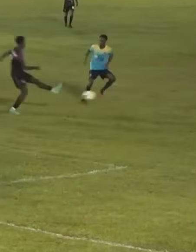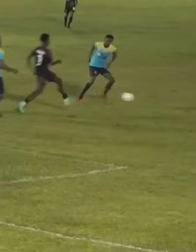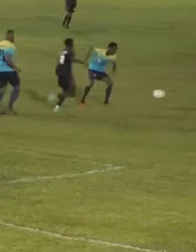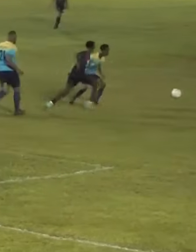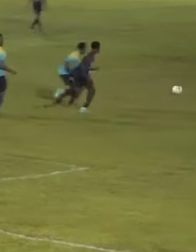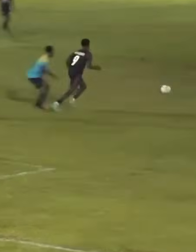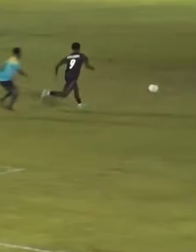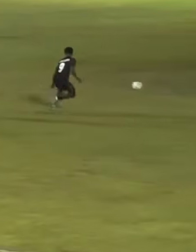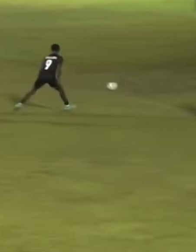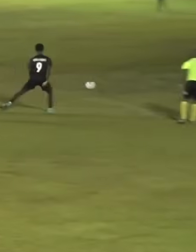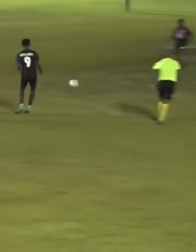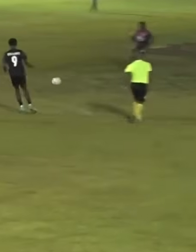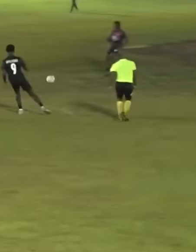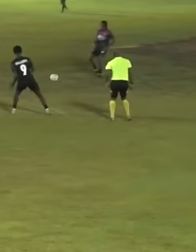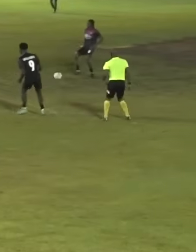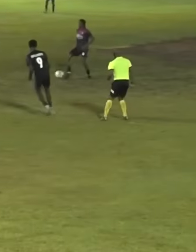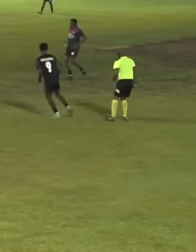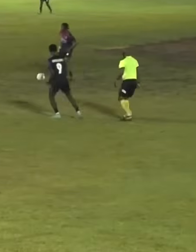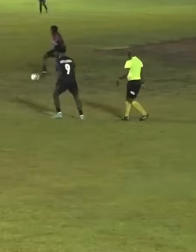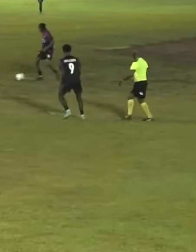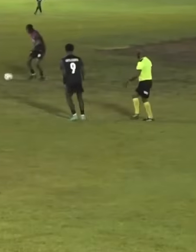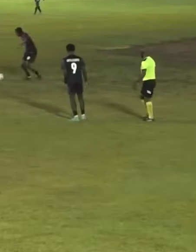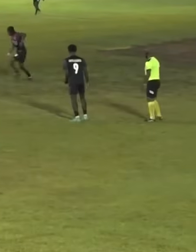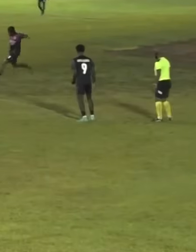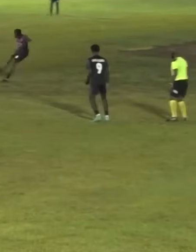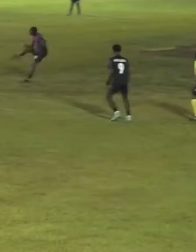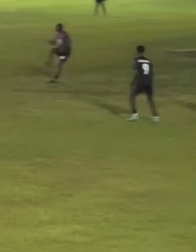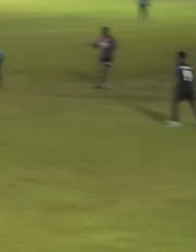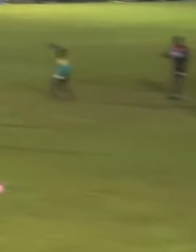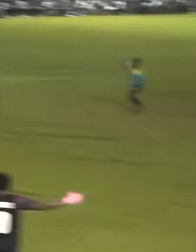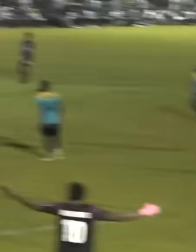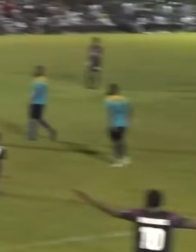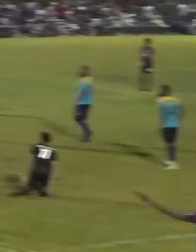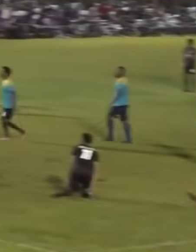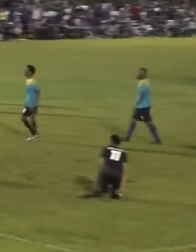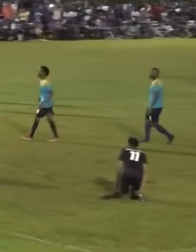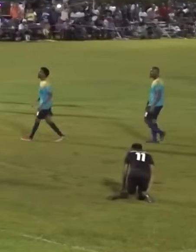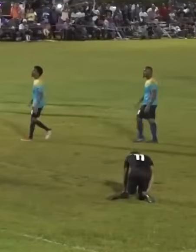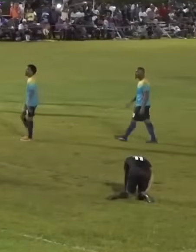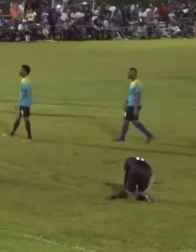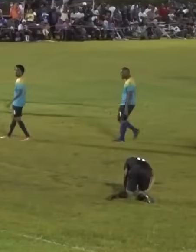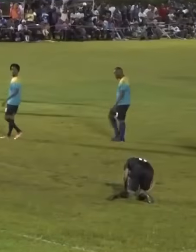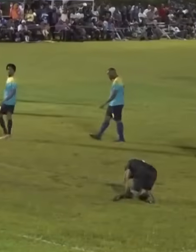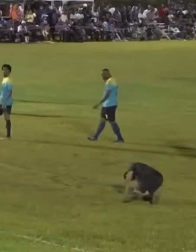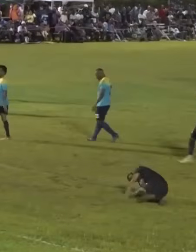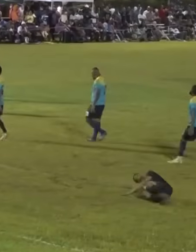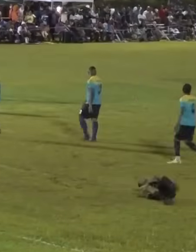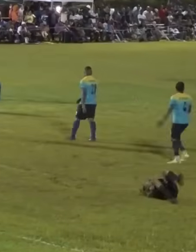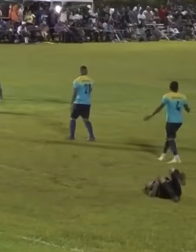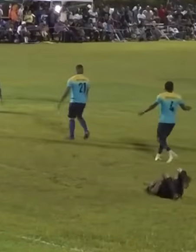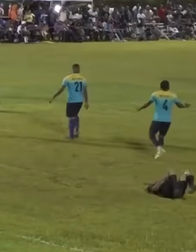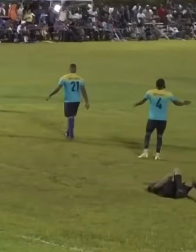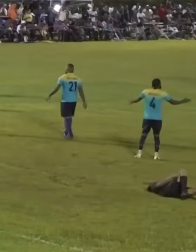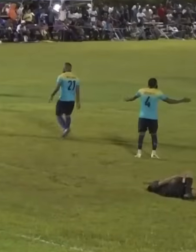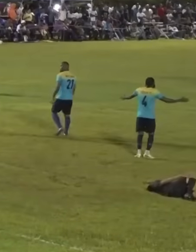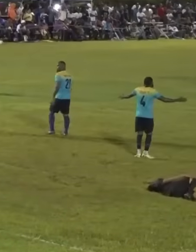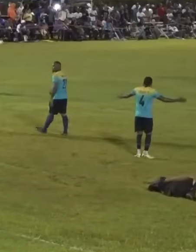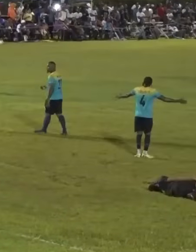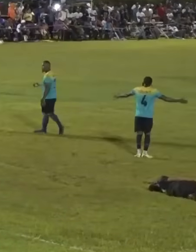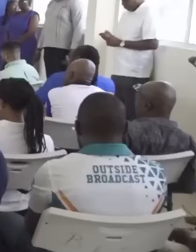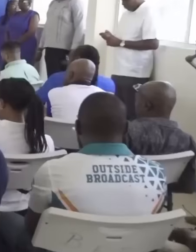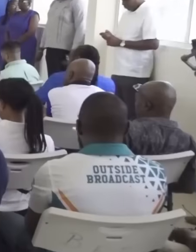at venues in various communities, and it will provide an opportunity for players to earn $125 per